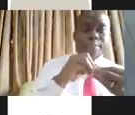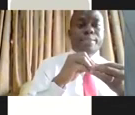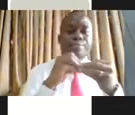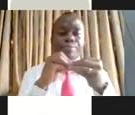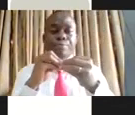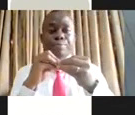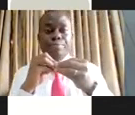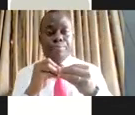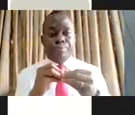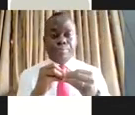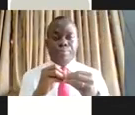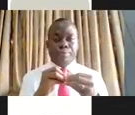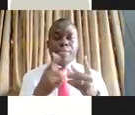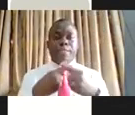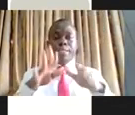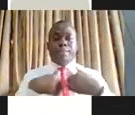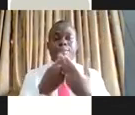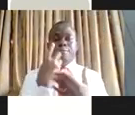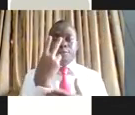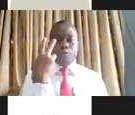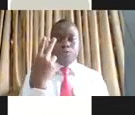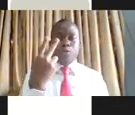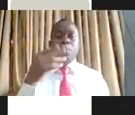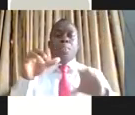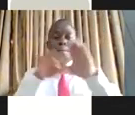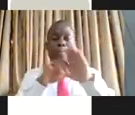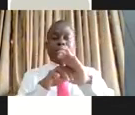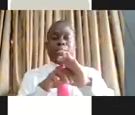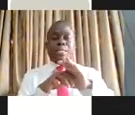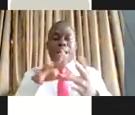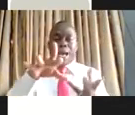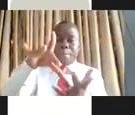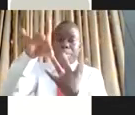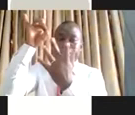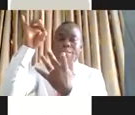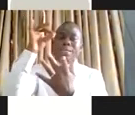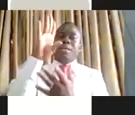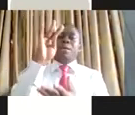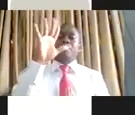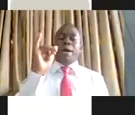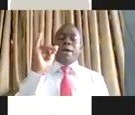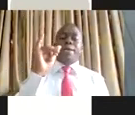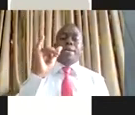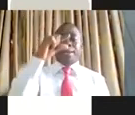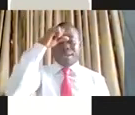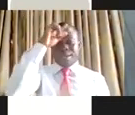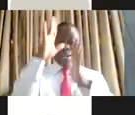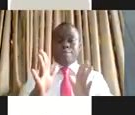provided for 2 members appointed by governors and 1 member appointed